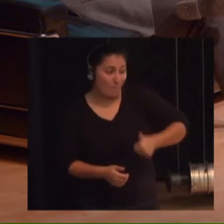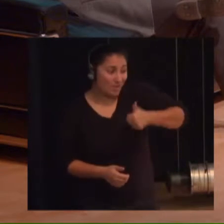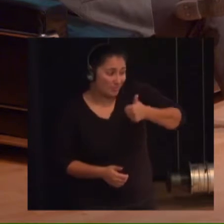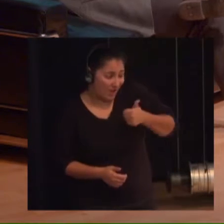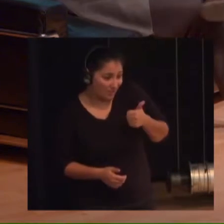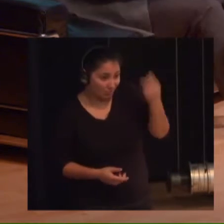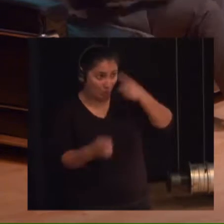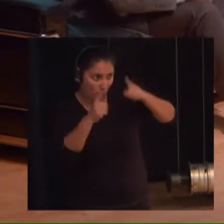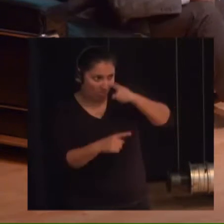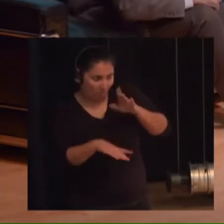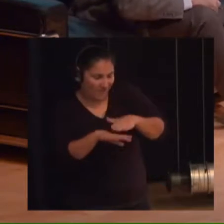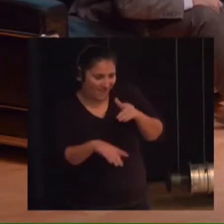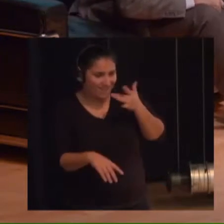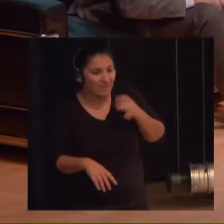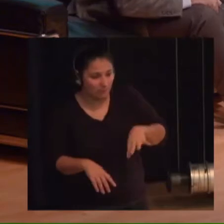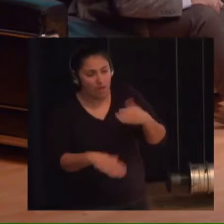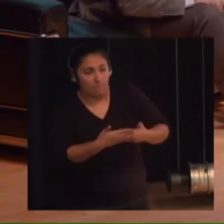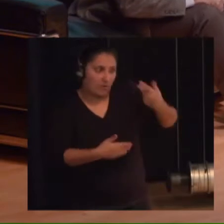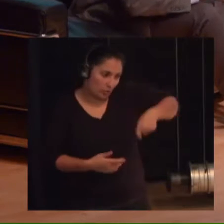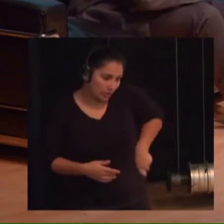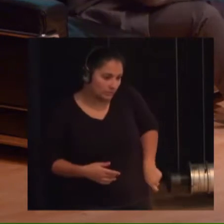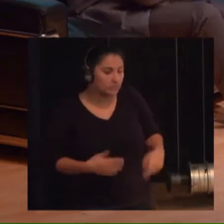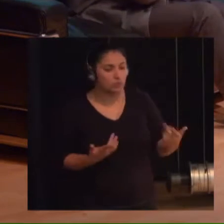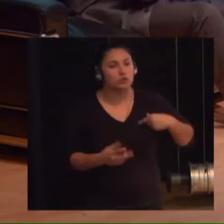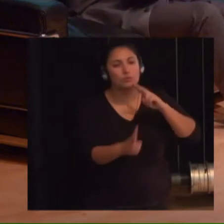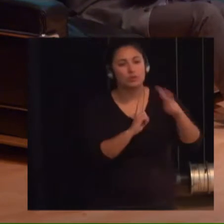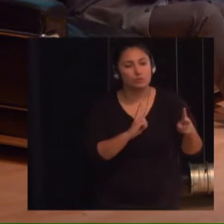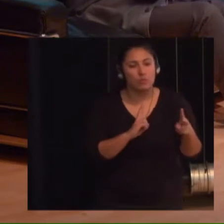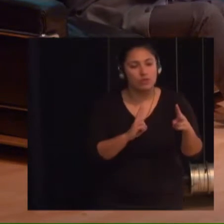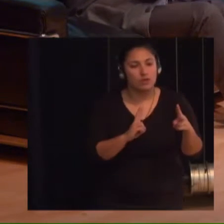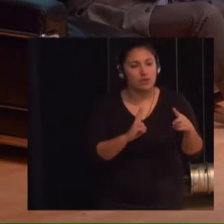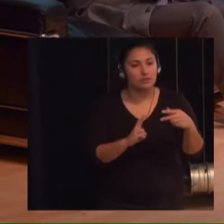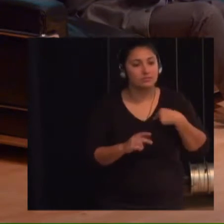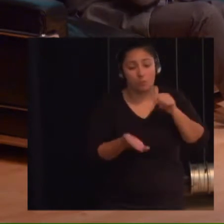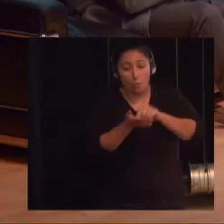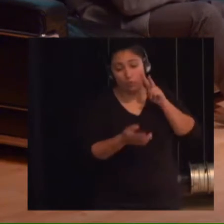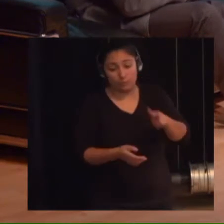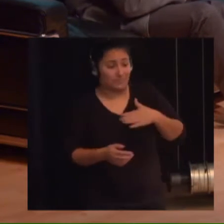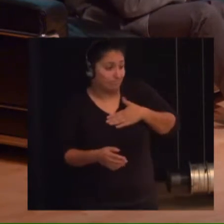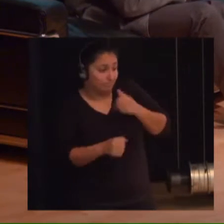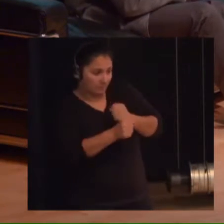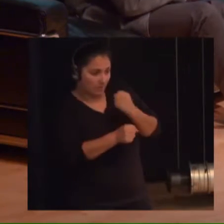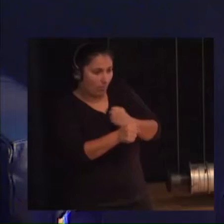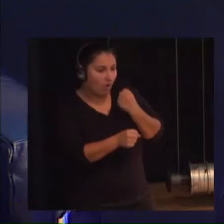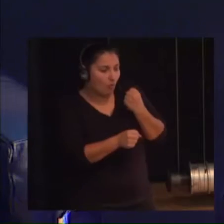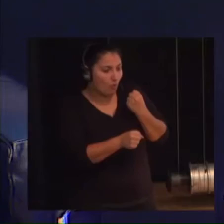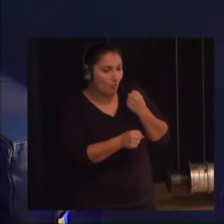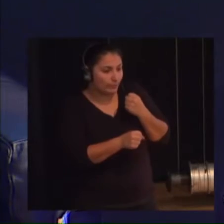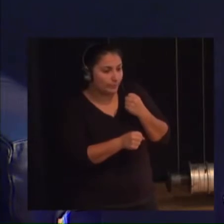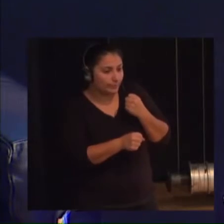to answer your question, but from the point of view of my work, which is philanthropy media covering philanthropy, I think the